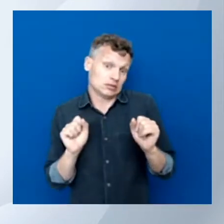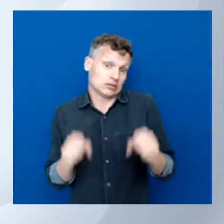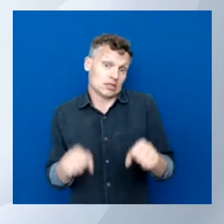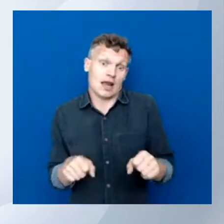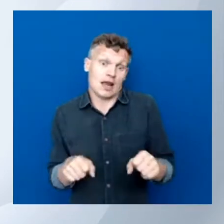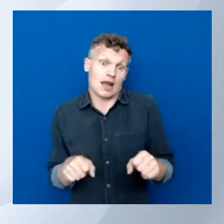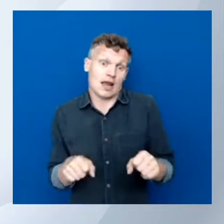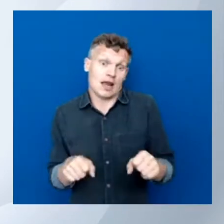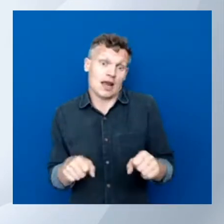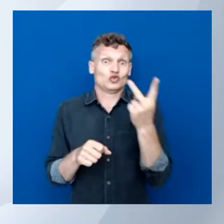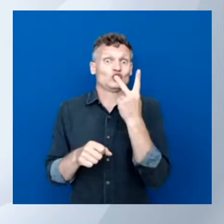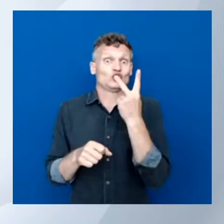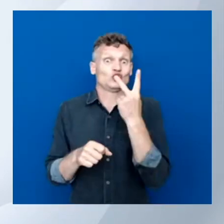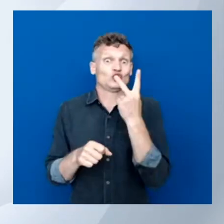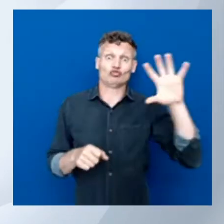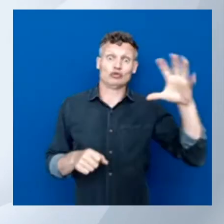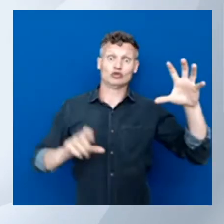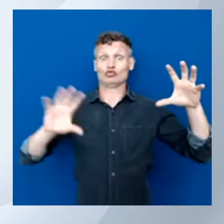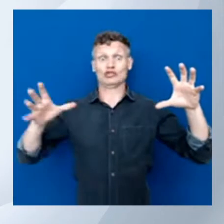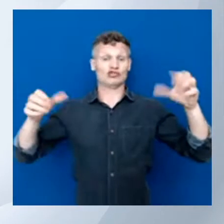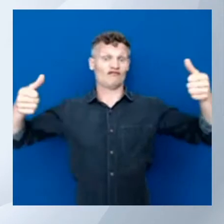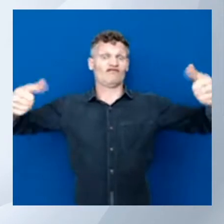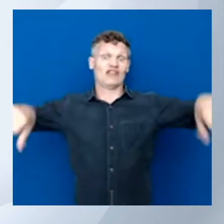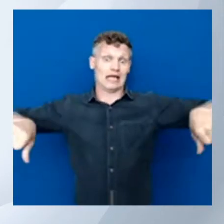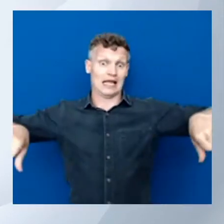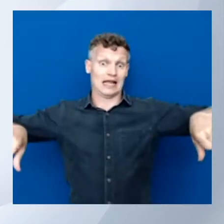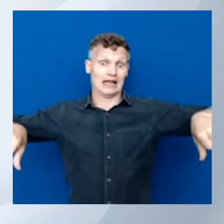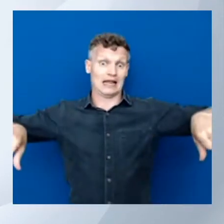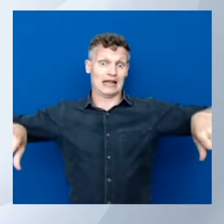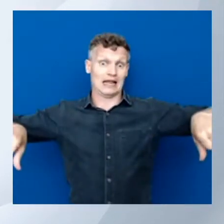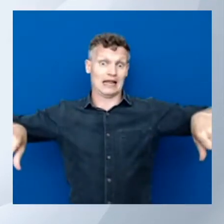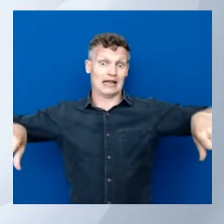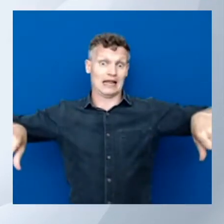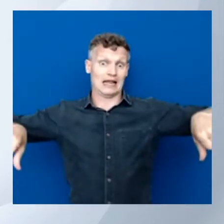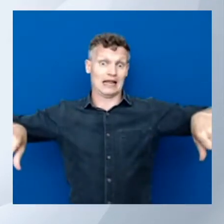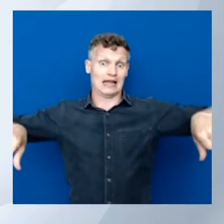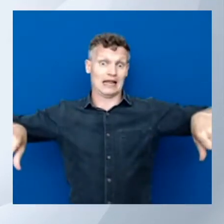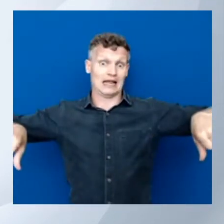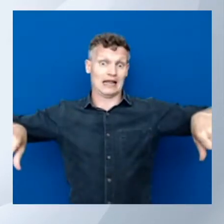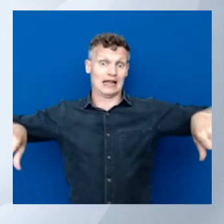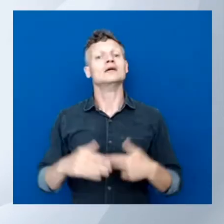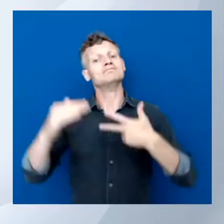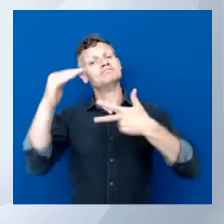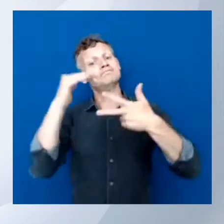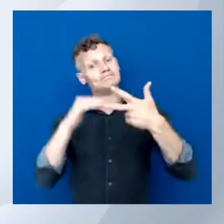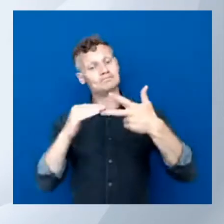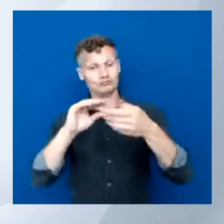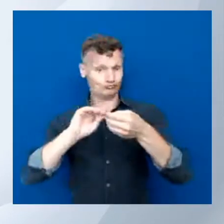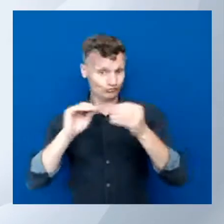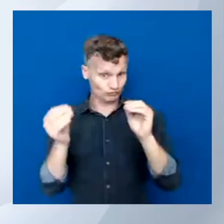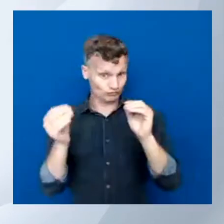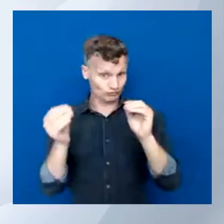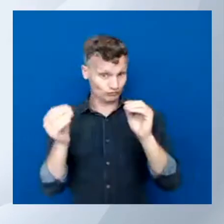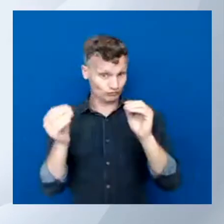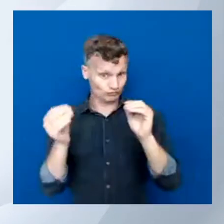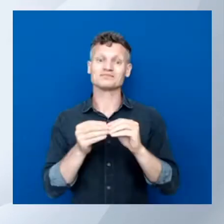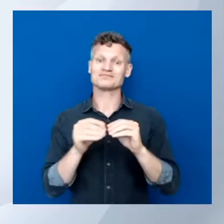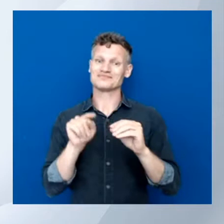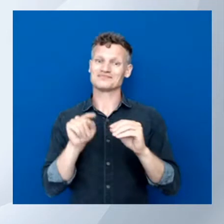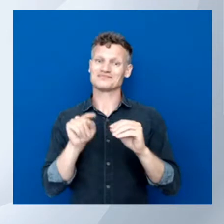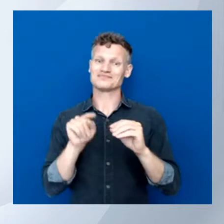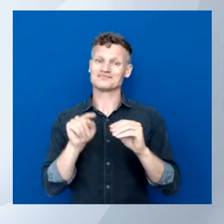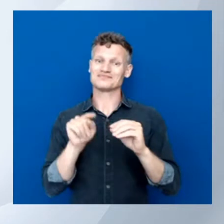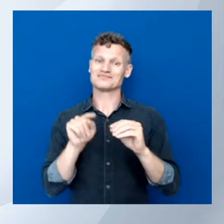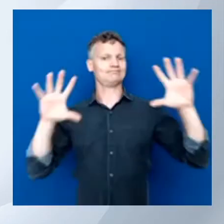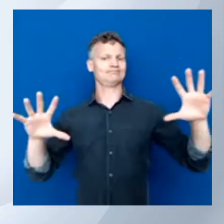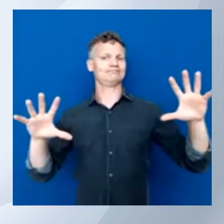Another problem that we can come up against with these multi-region setups is how you actually keep things in sync. So if you do a deployment